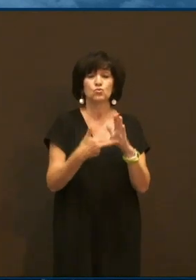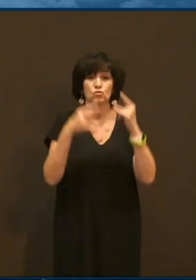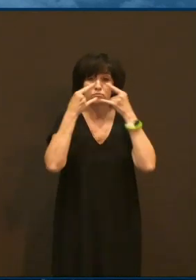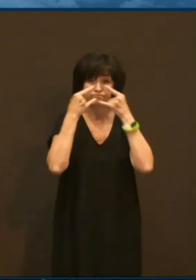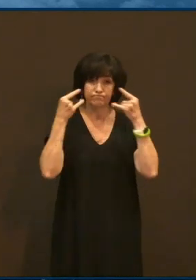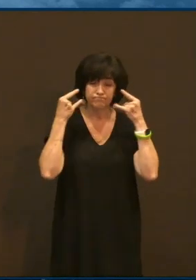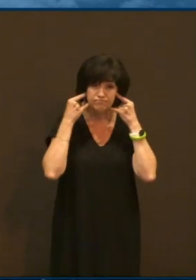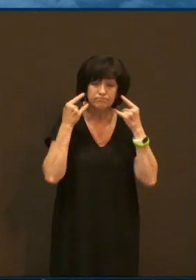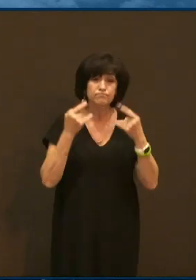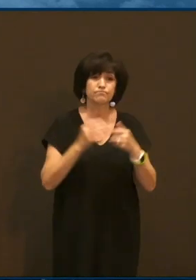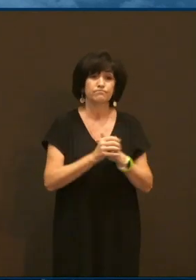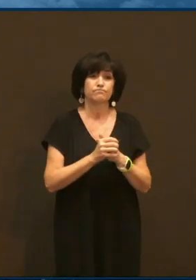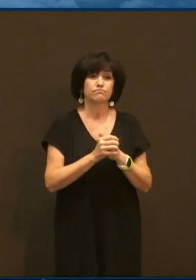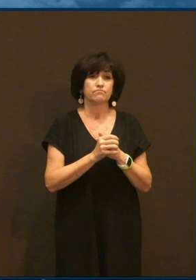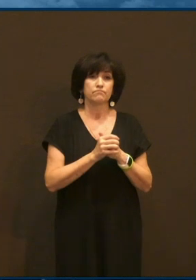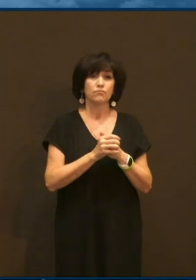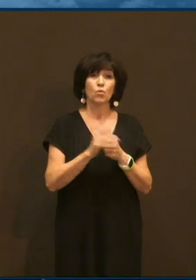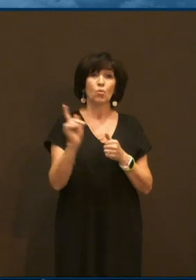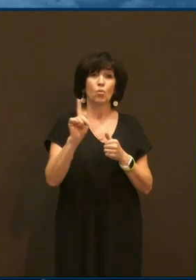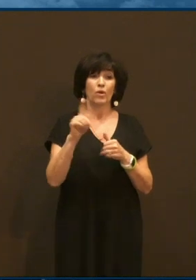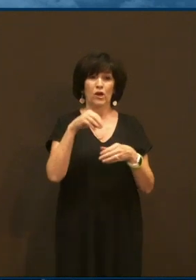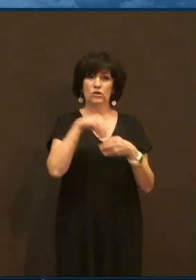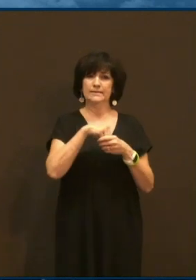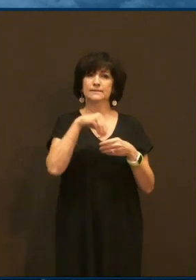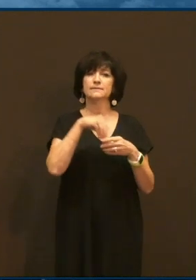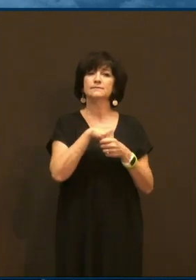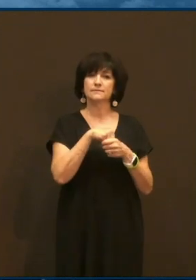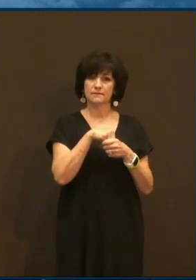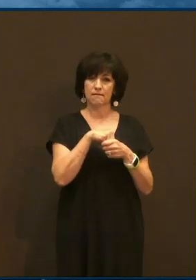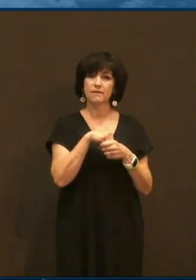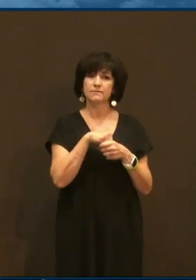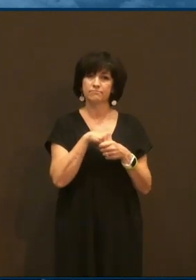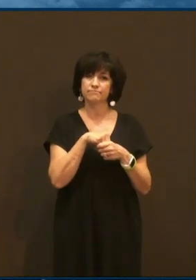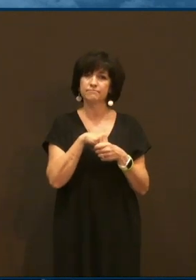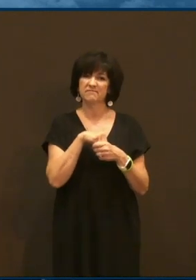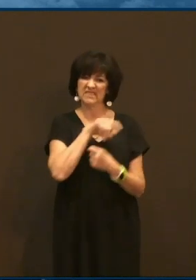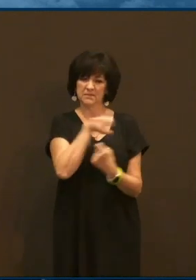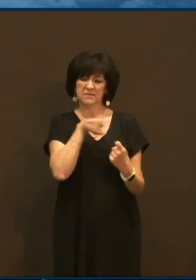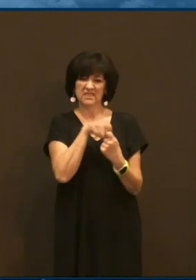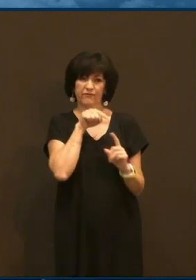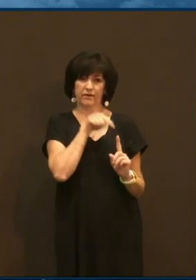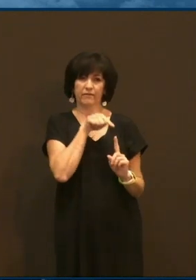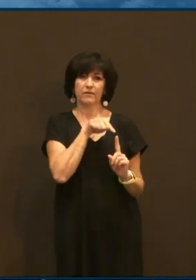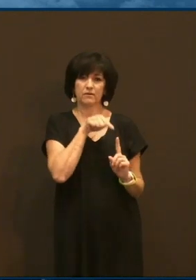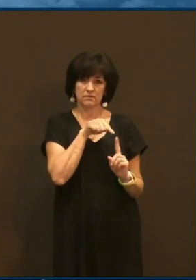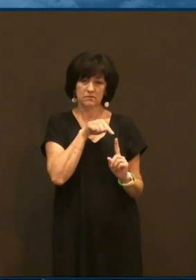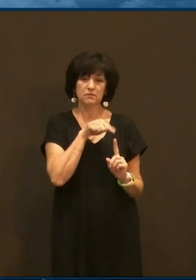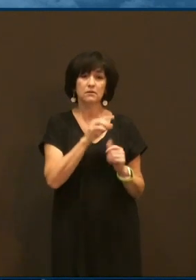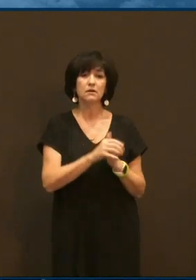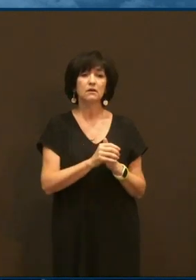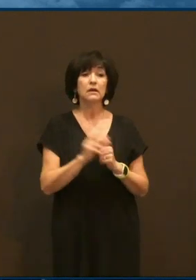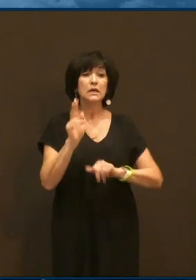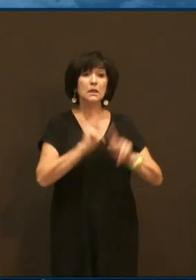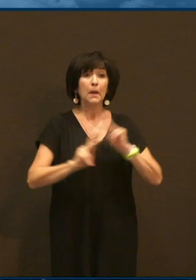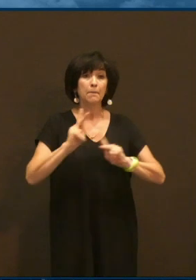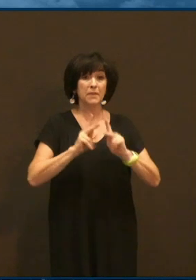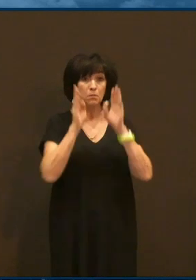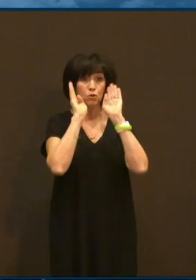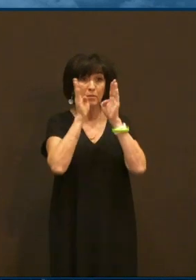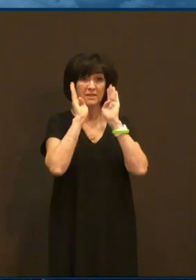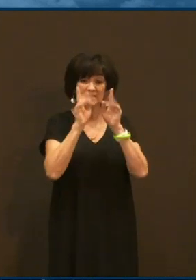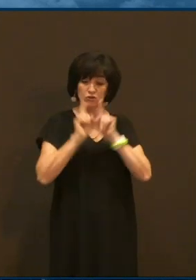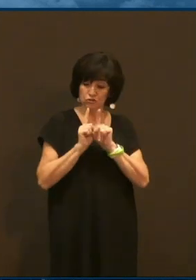protection, indoor gatherings in particular, and social distancing, folks being a little